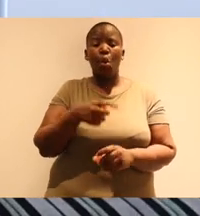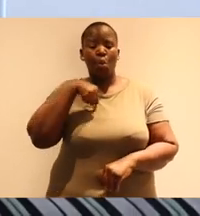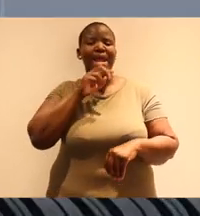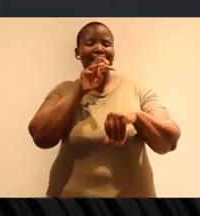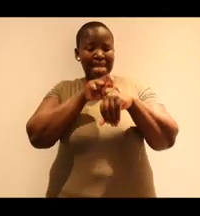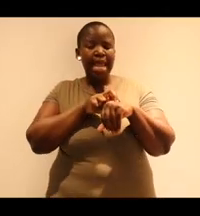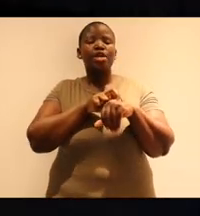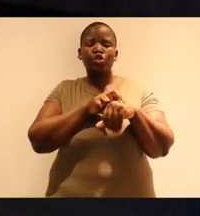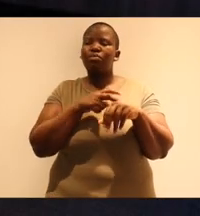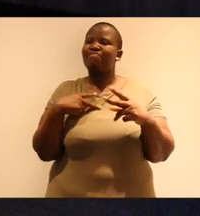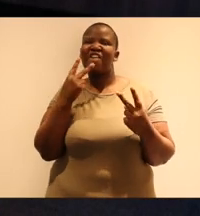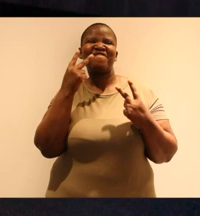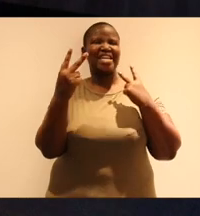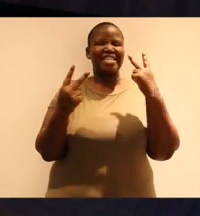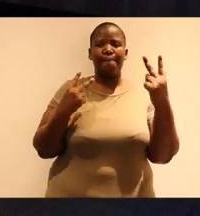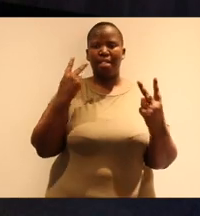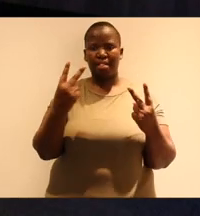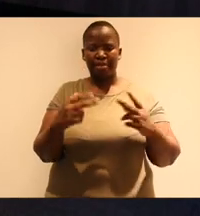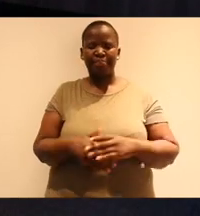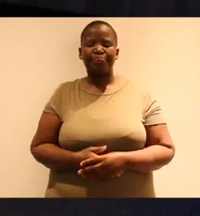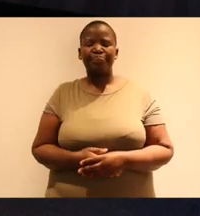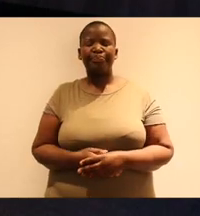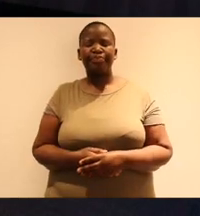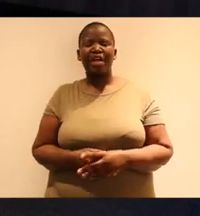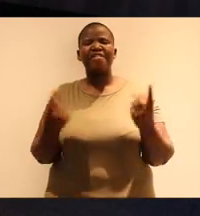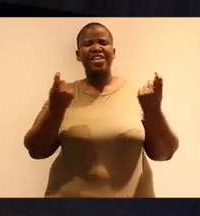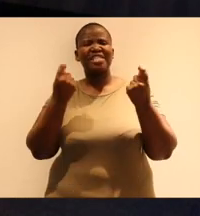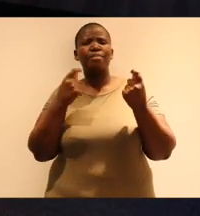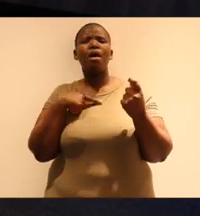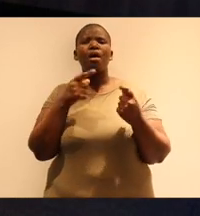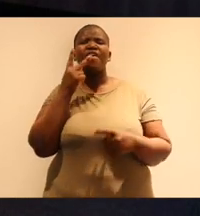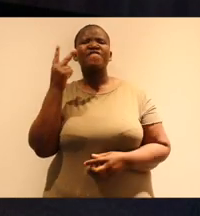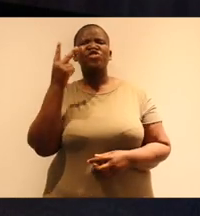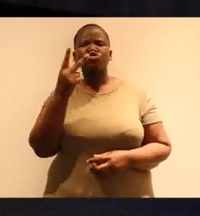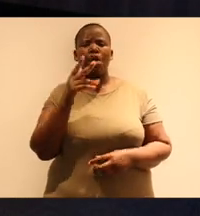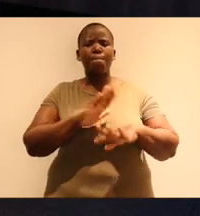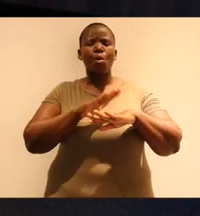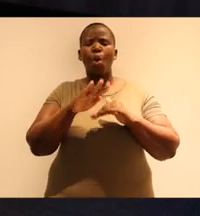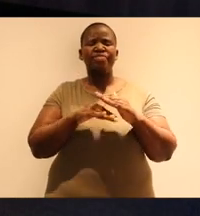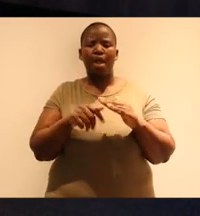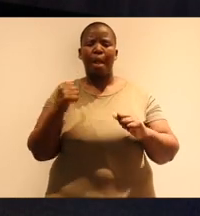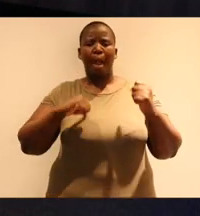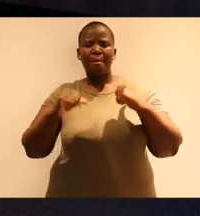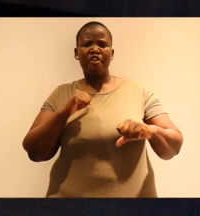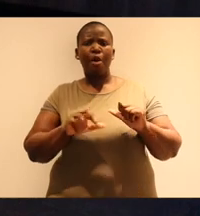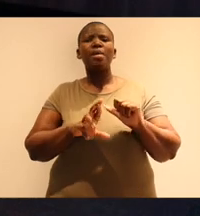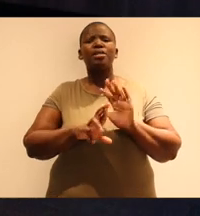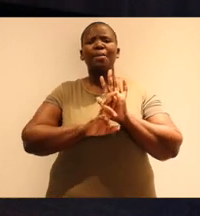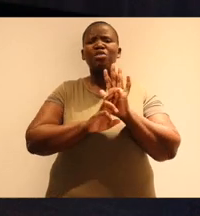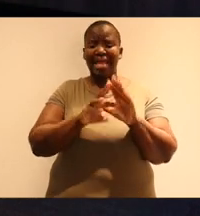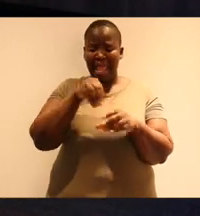visible. The festival vision is beyond creating performances that are being presented within the